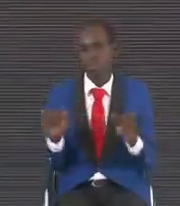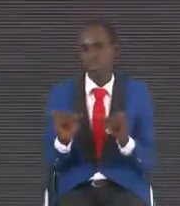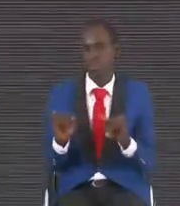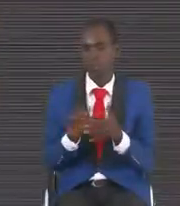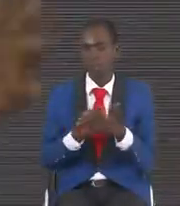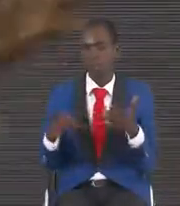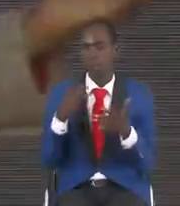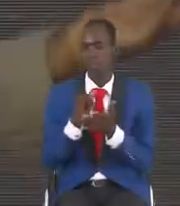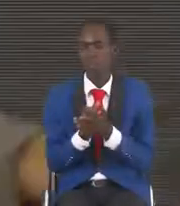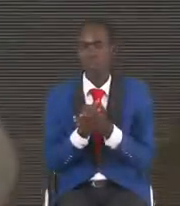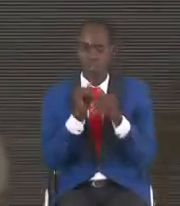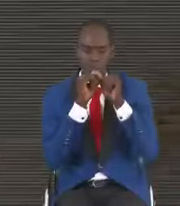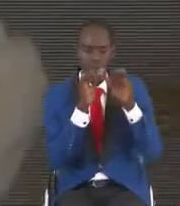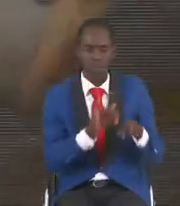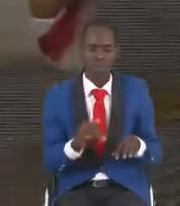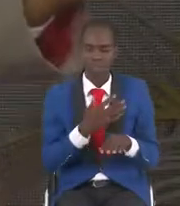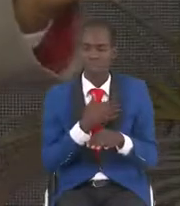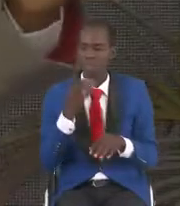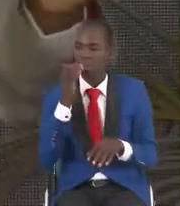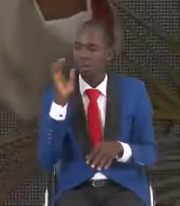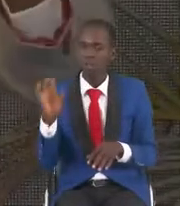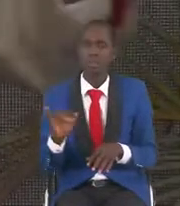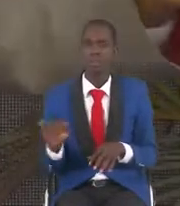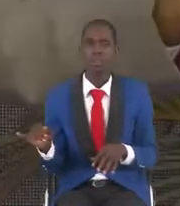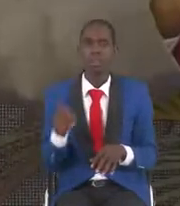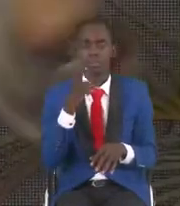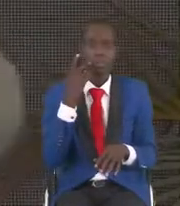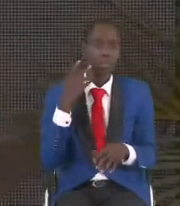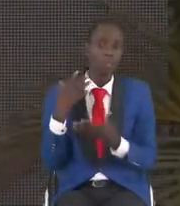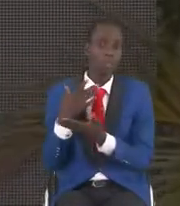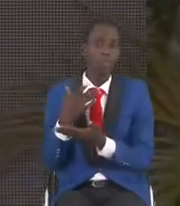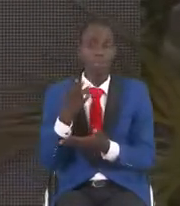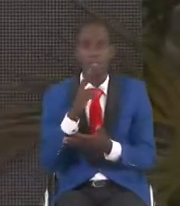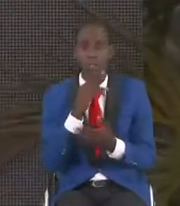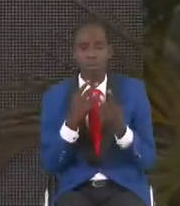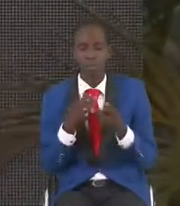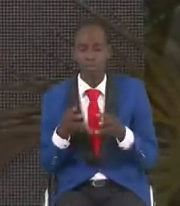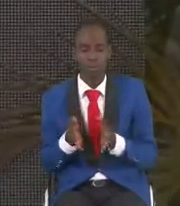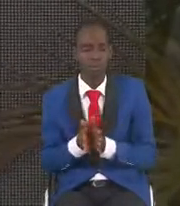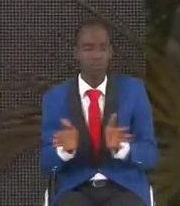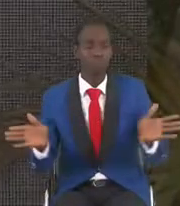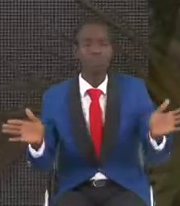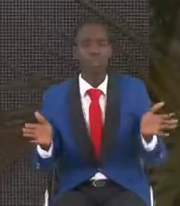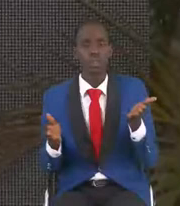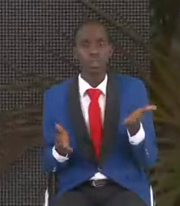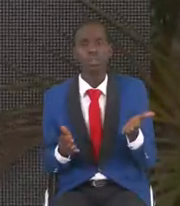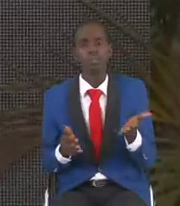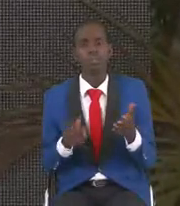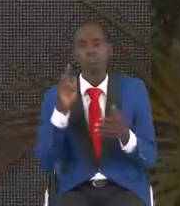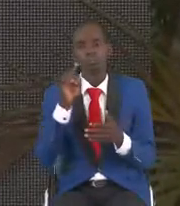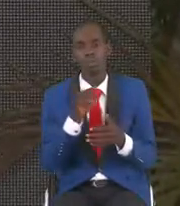blessing and cursing. You see then, there are two streams. Therefore, choose